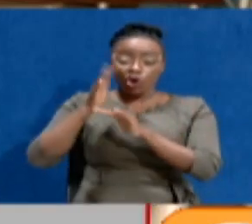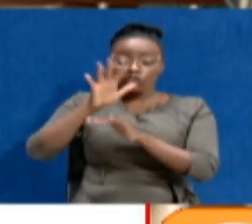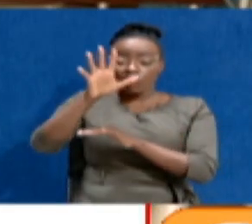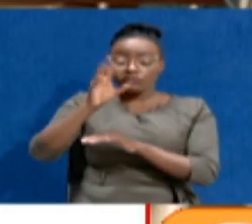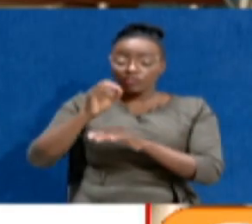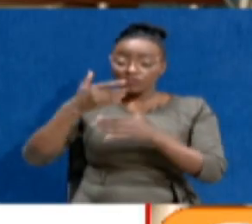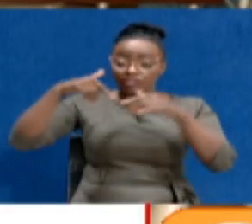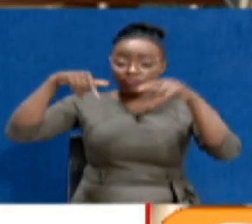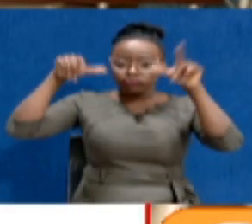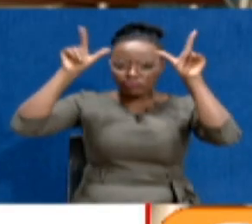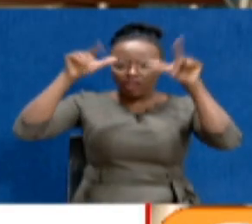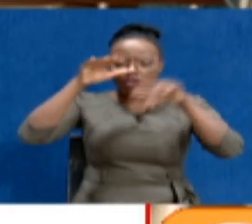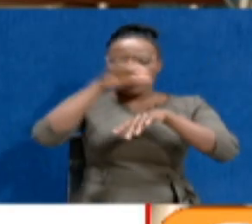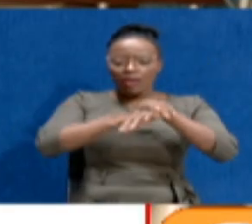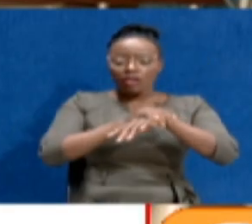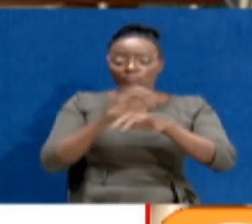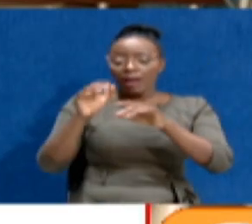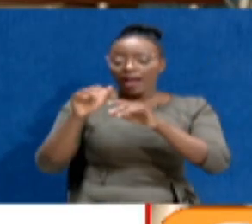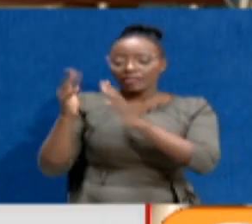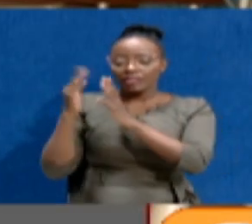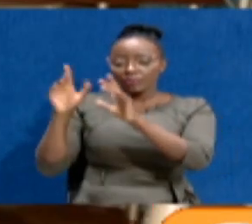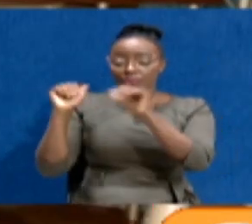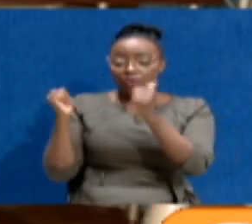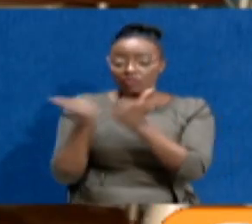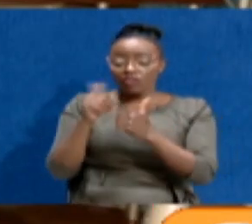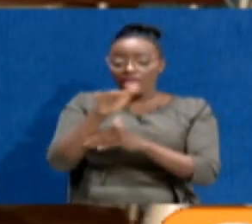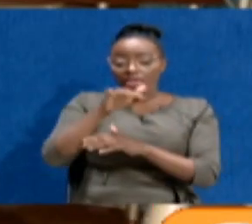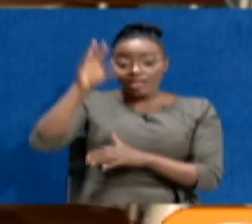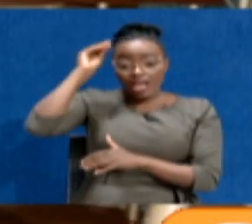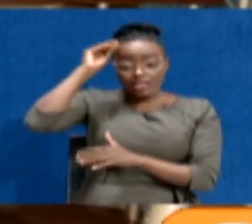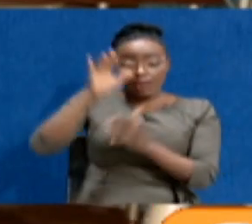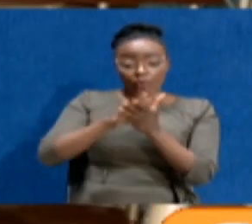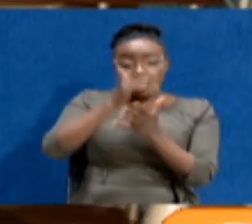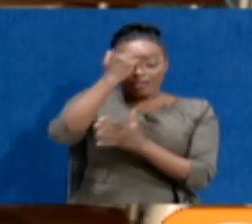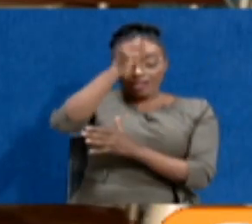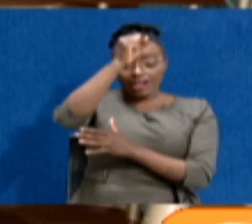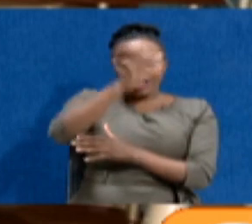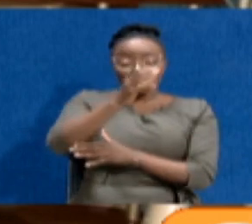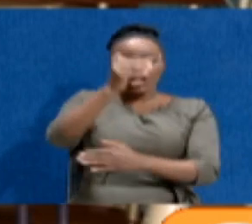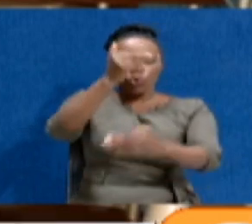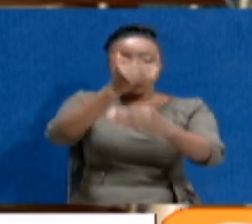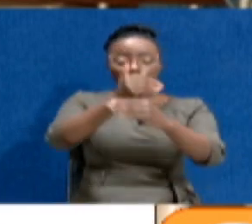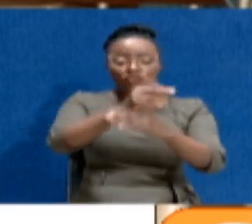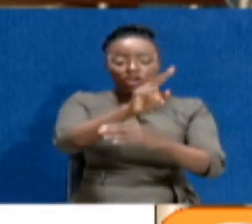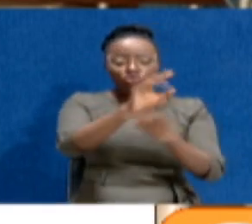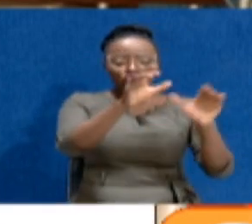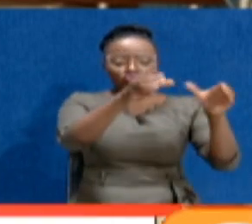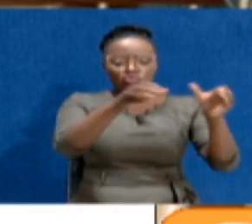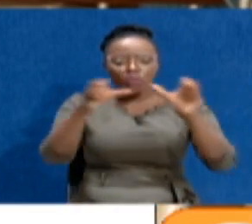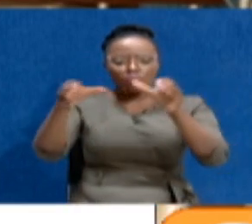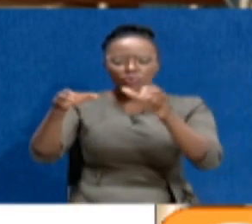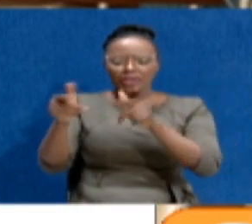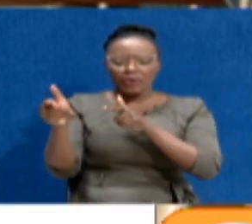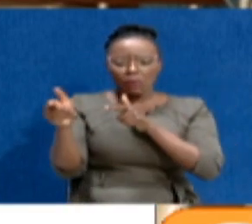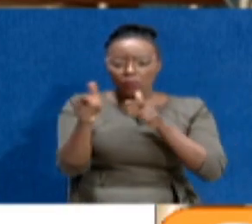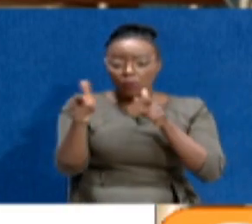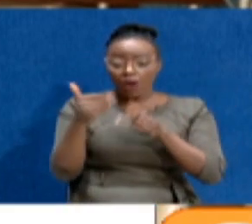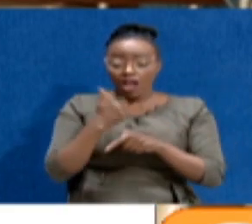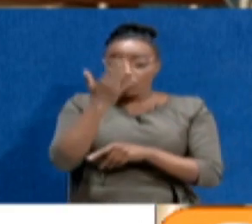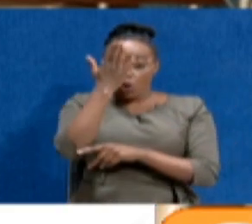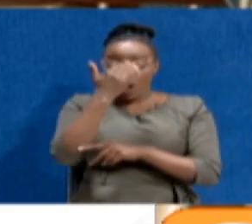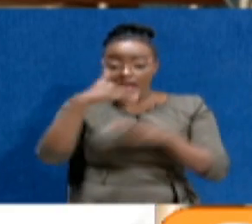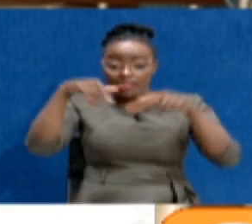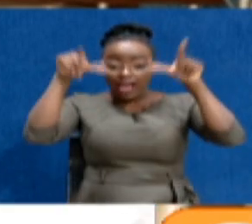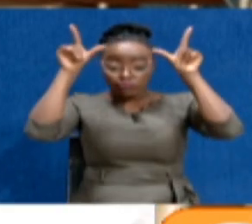Over 50 cows have been recovered by security agents at the volatile Kiambu and Kajiado border, where two communities have been fighting